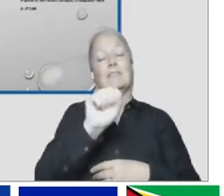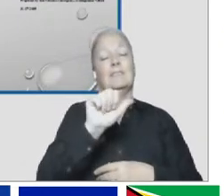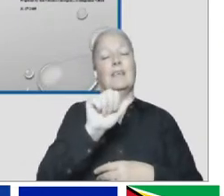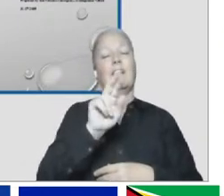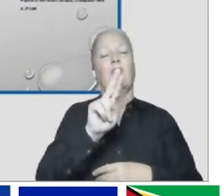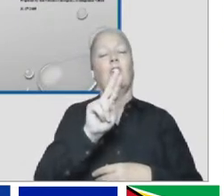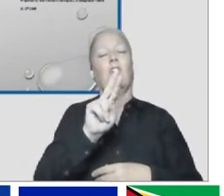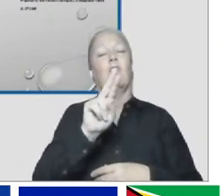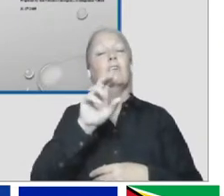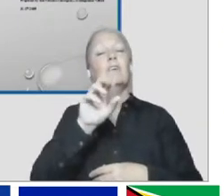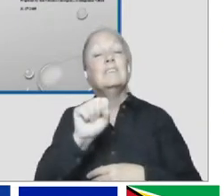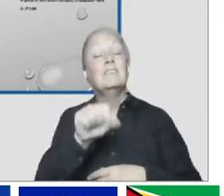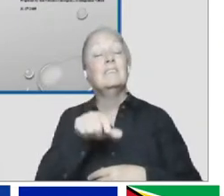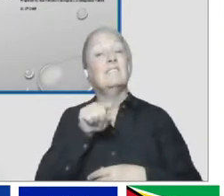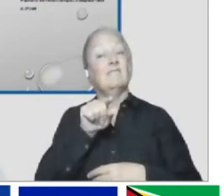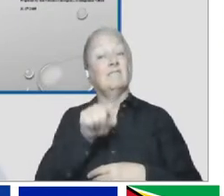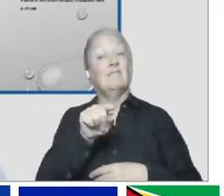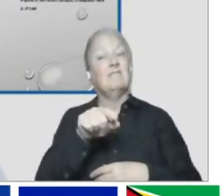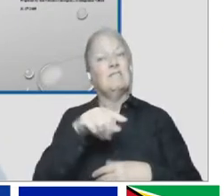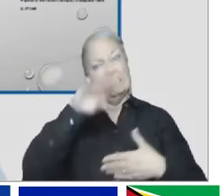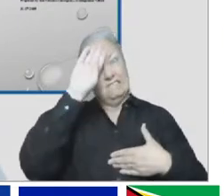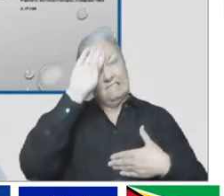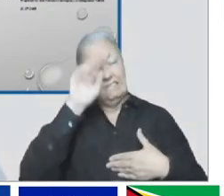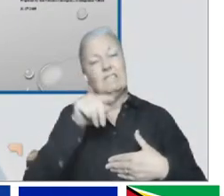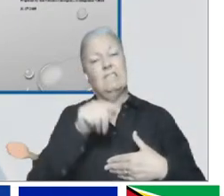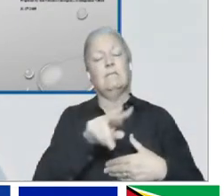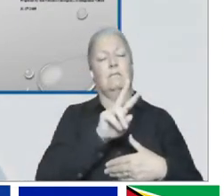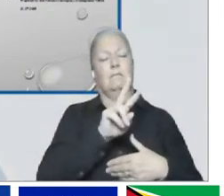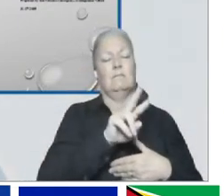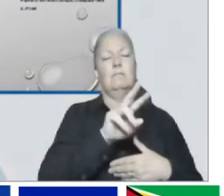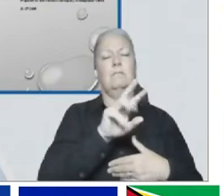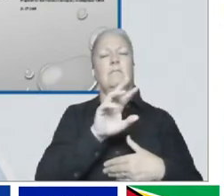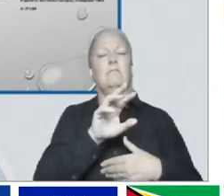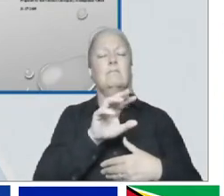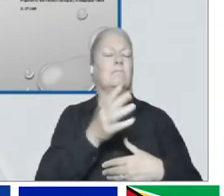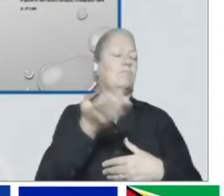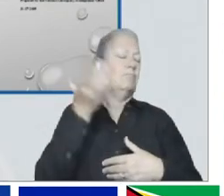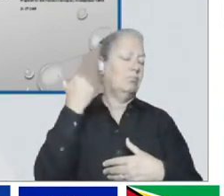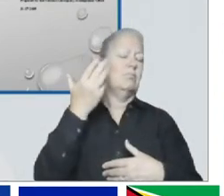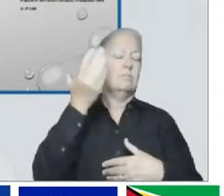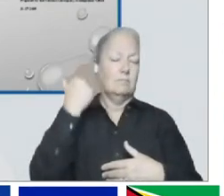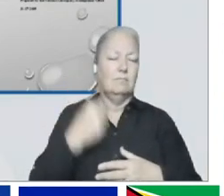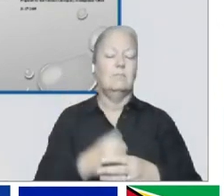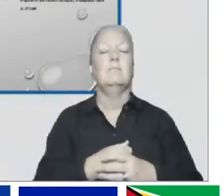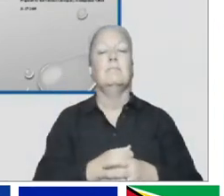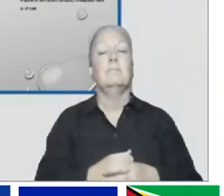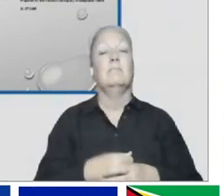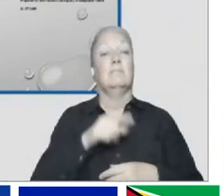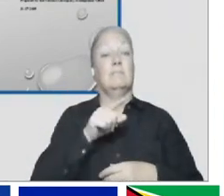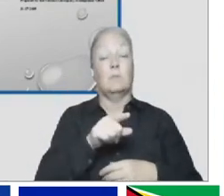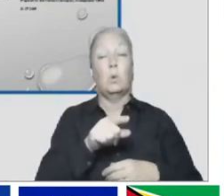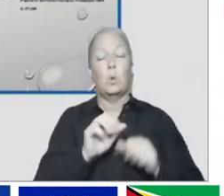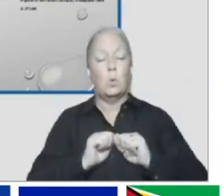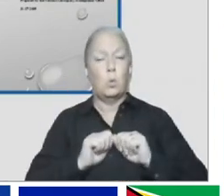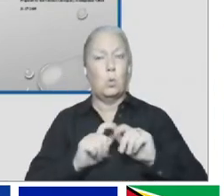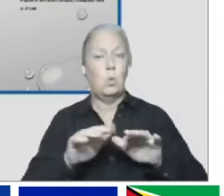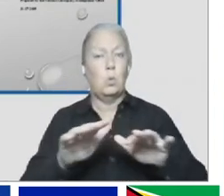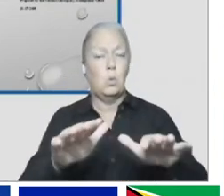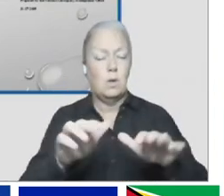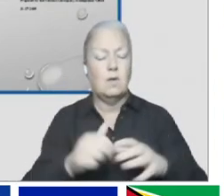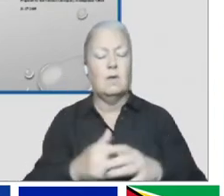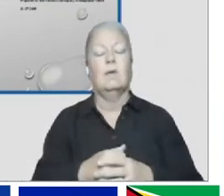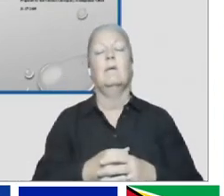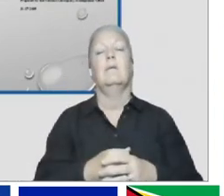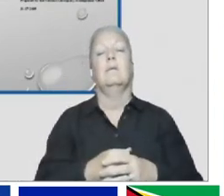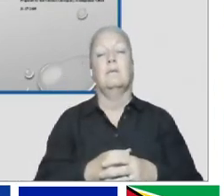March 11, 2020, the multi-island state of St. Vincent and the Grenadines had developed a relatively strong foundation of national emergency